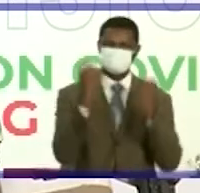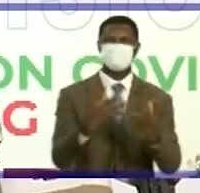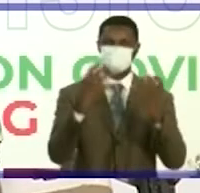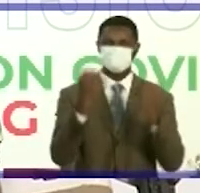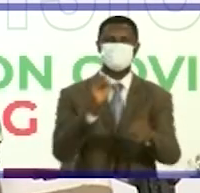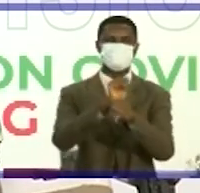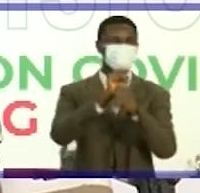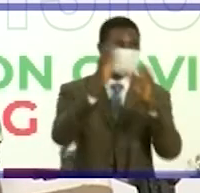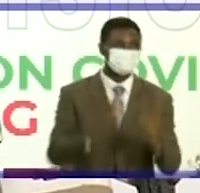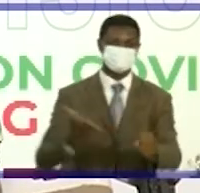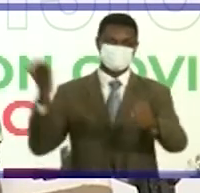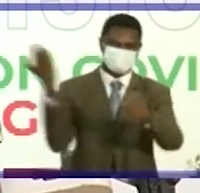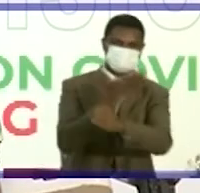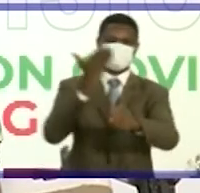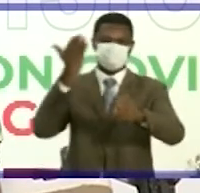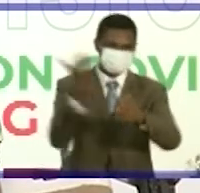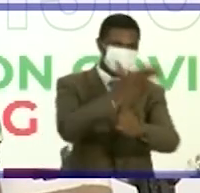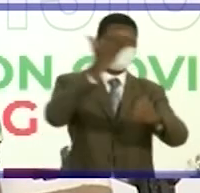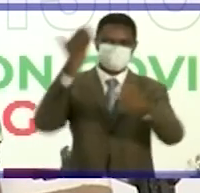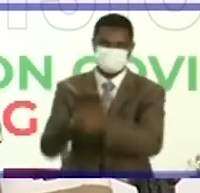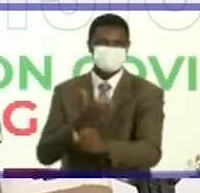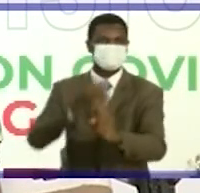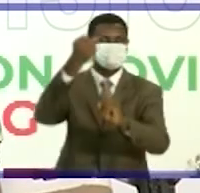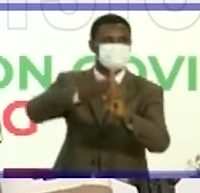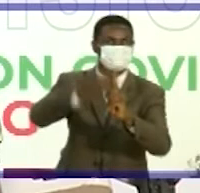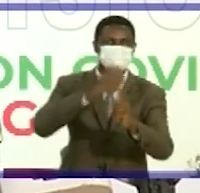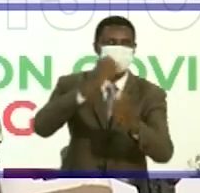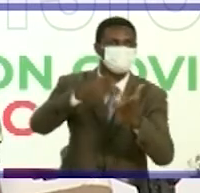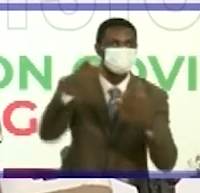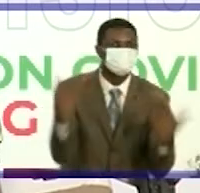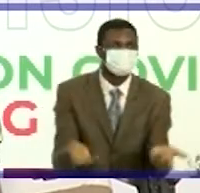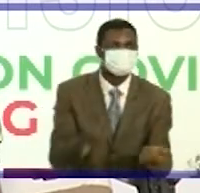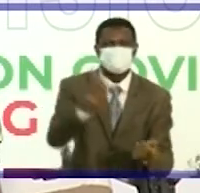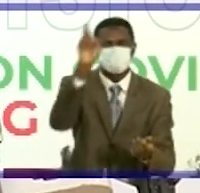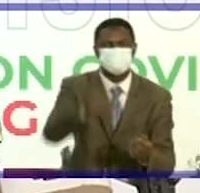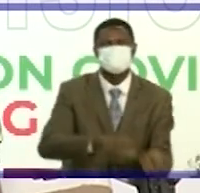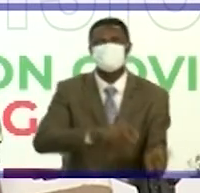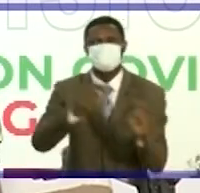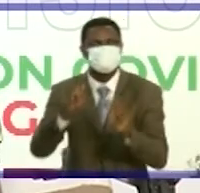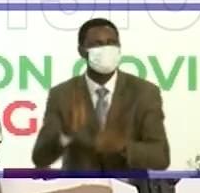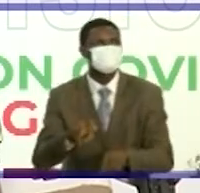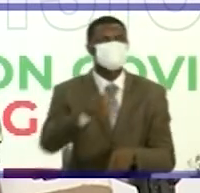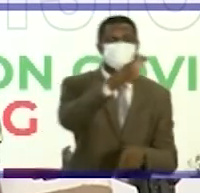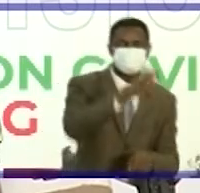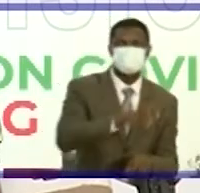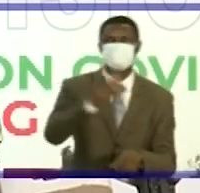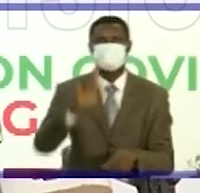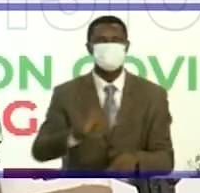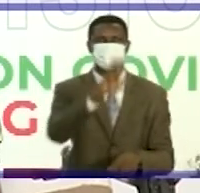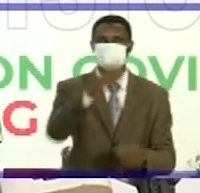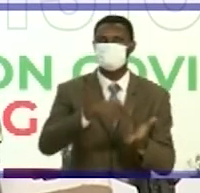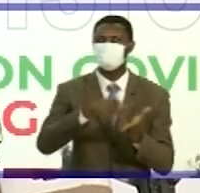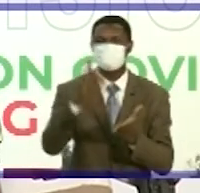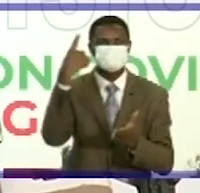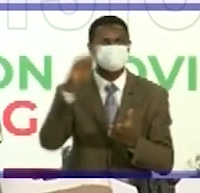salaries. You must move. You must fly from one point to another to pay for the airfare, for us to